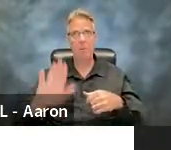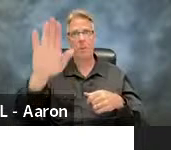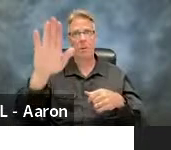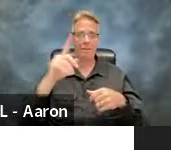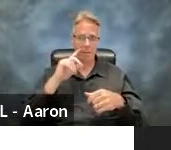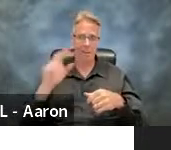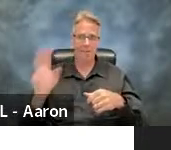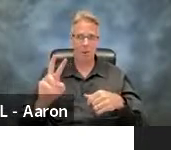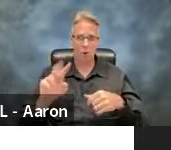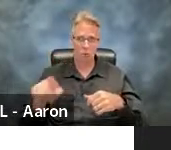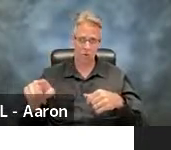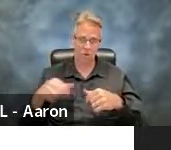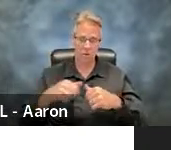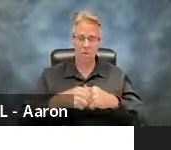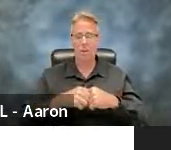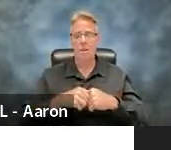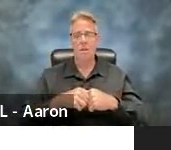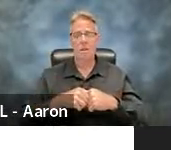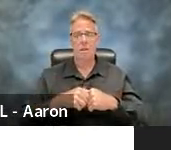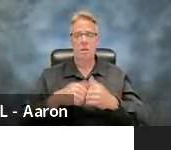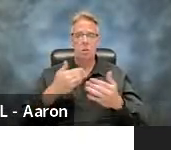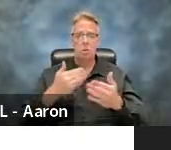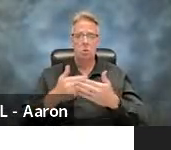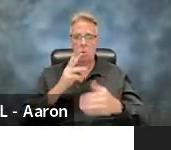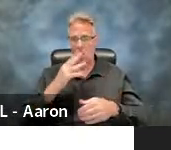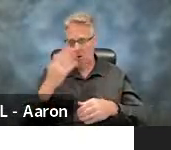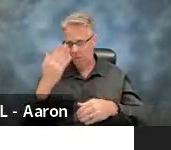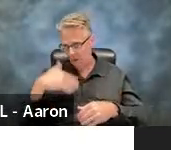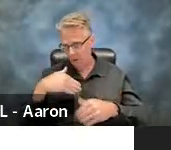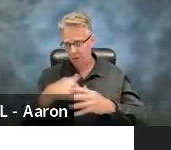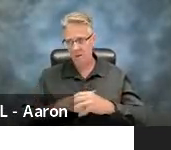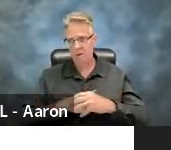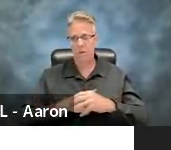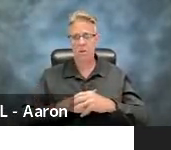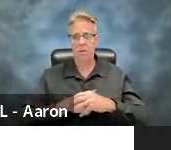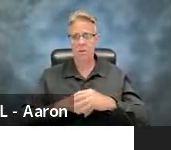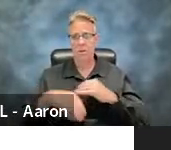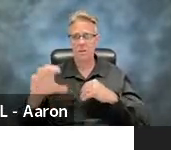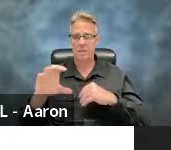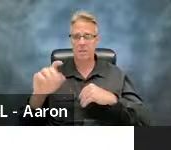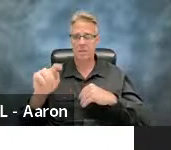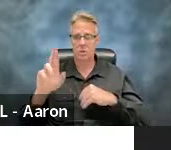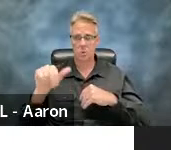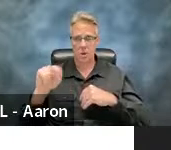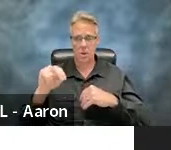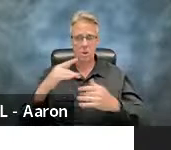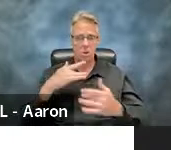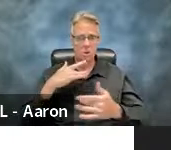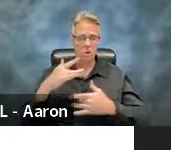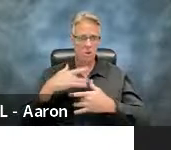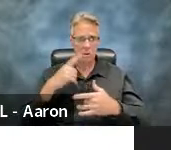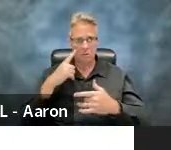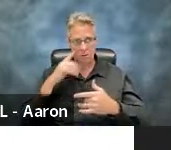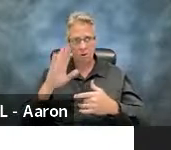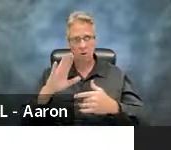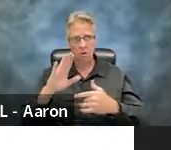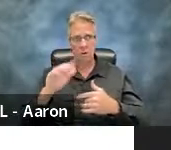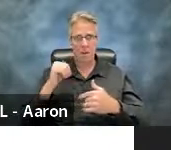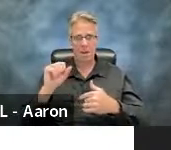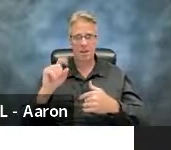Vancouver side close to the waterfront. ETRAN is concerned with the elevated max